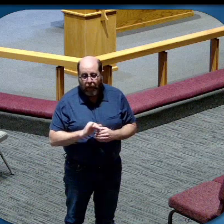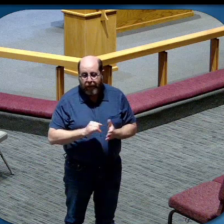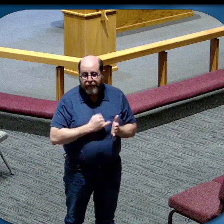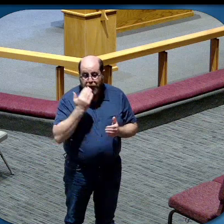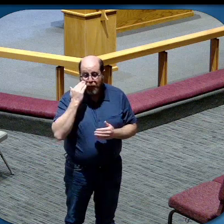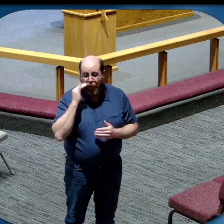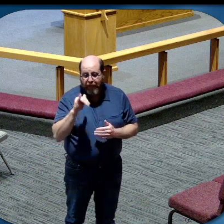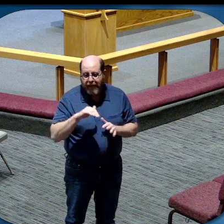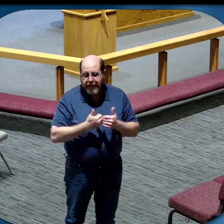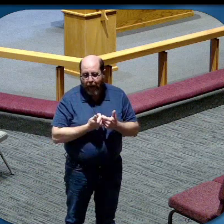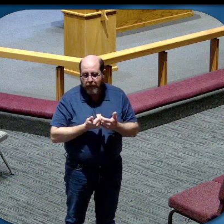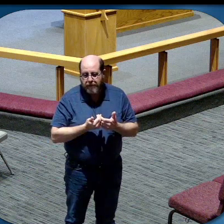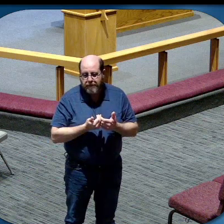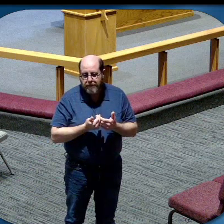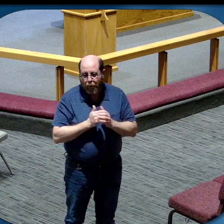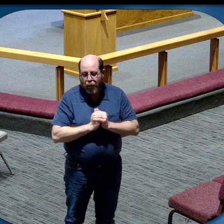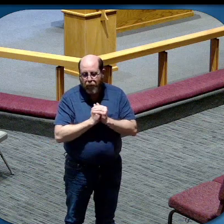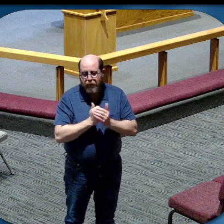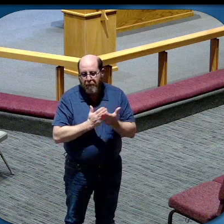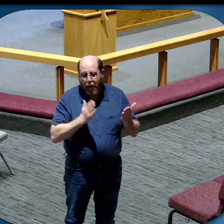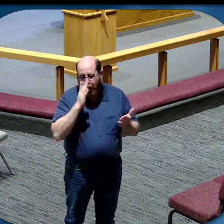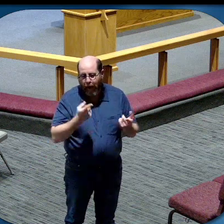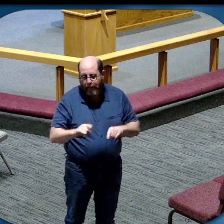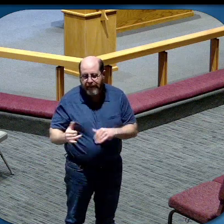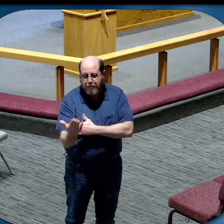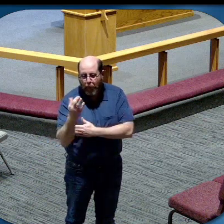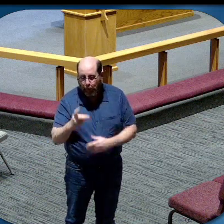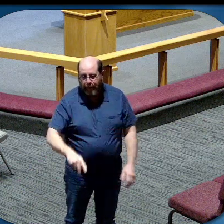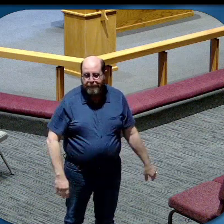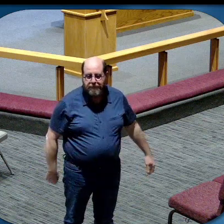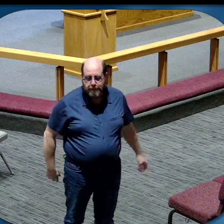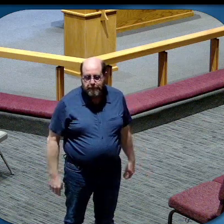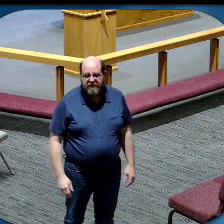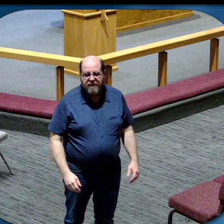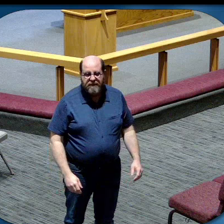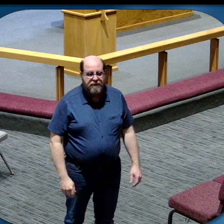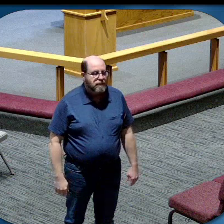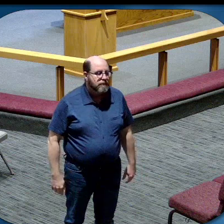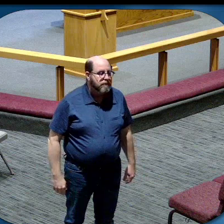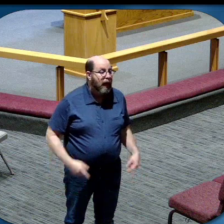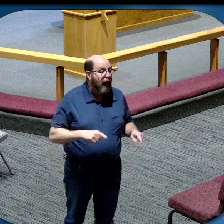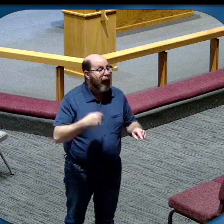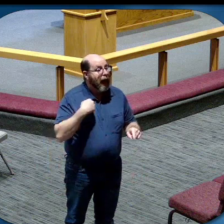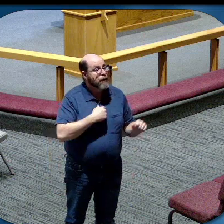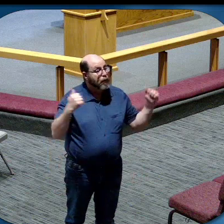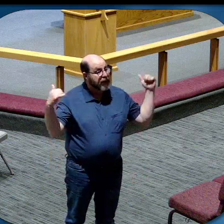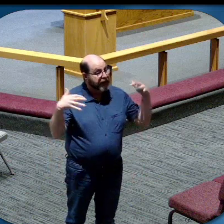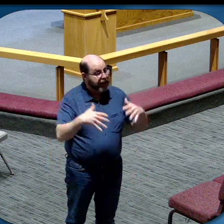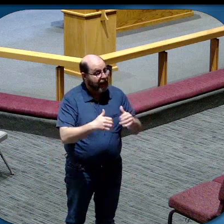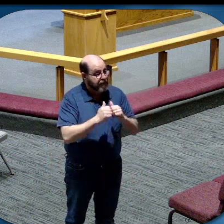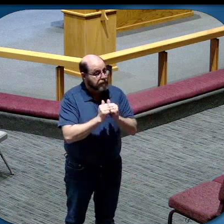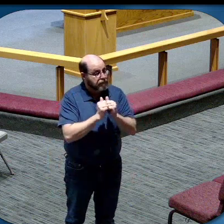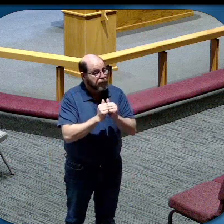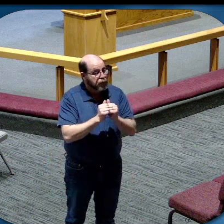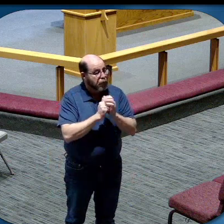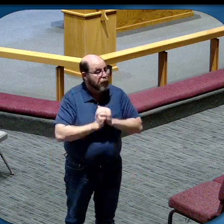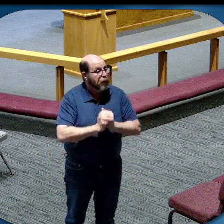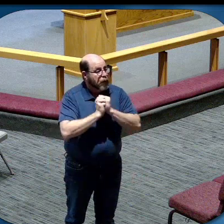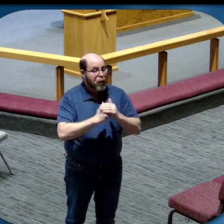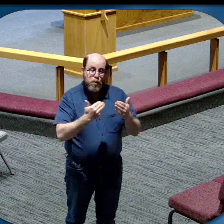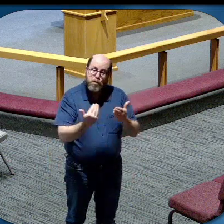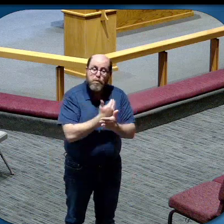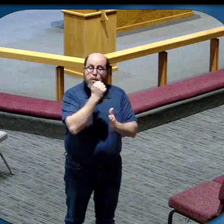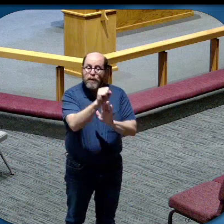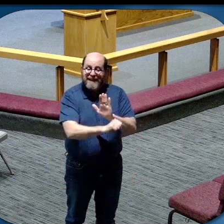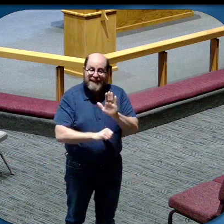of our worship this morning. All right. As we gather for worship, we begin a new season in the